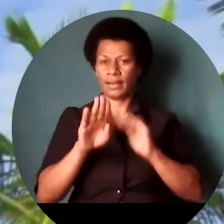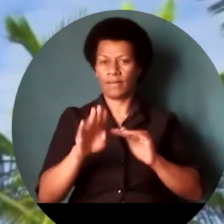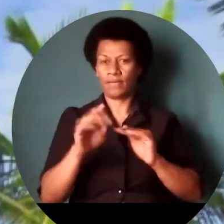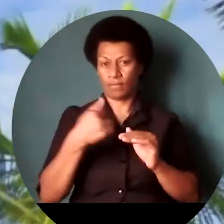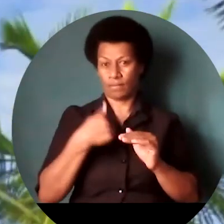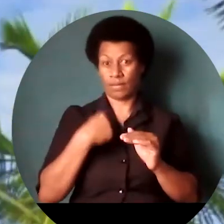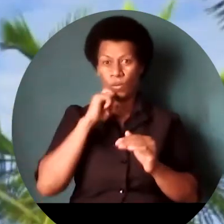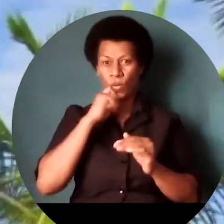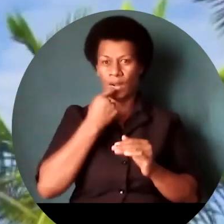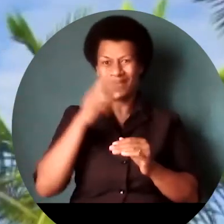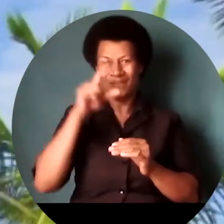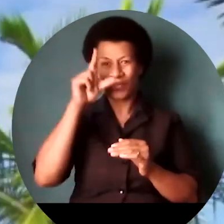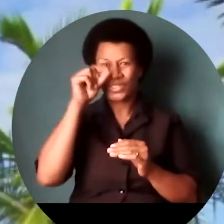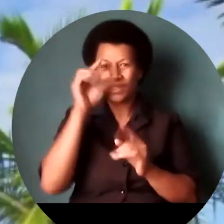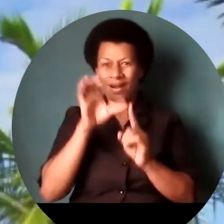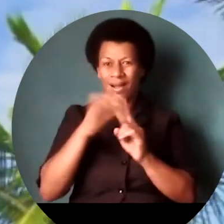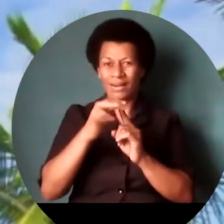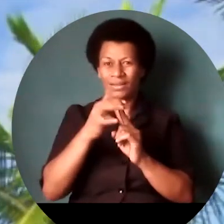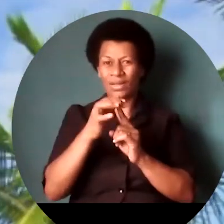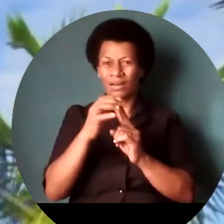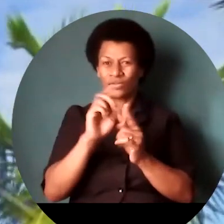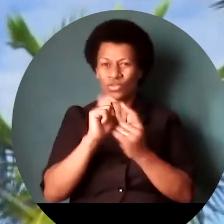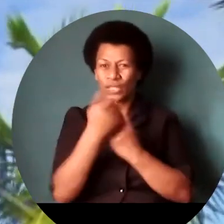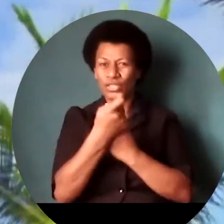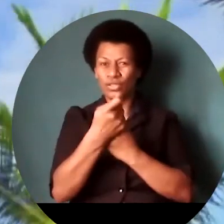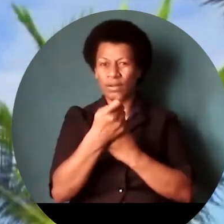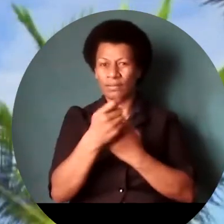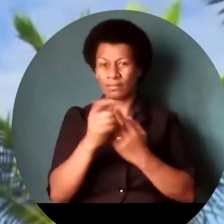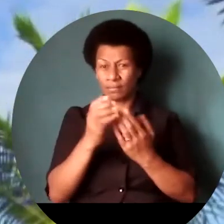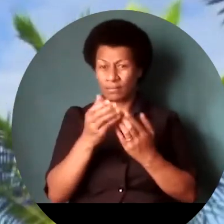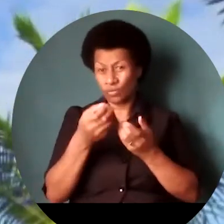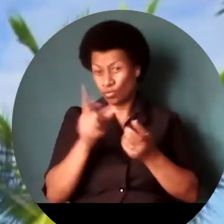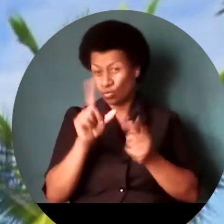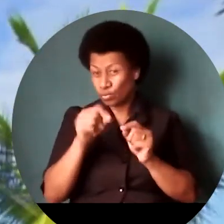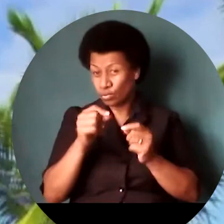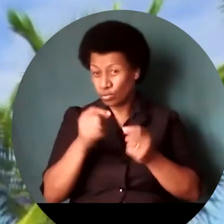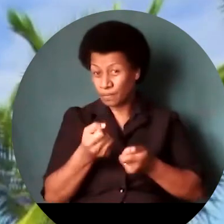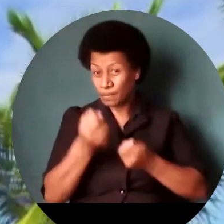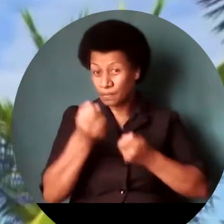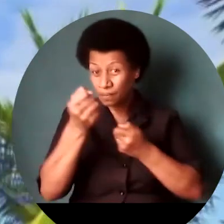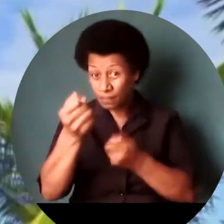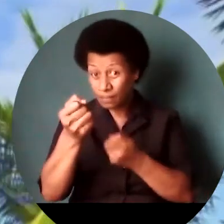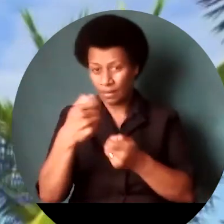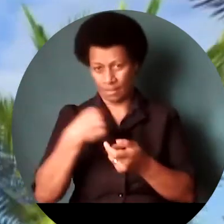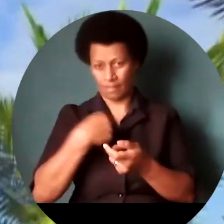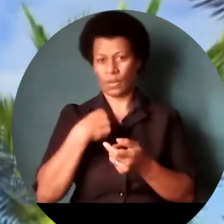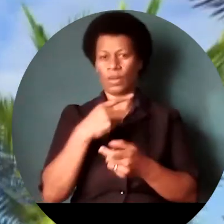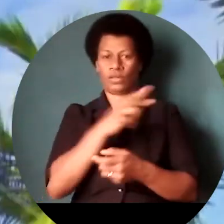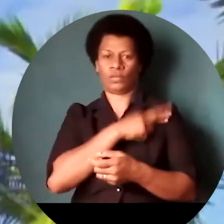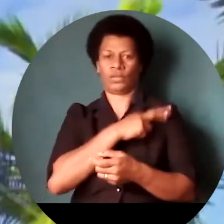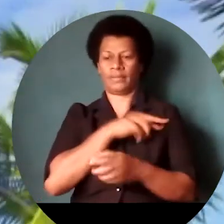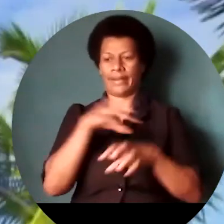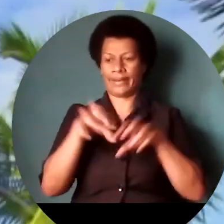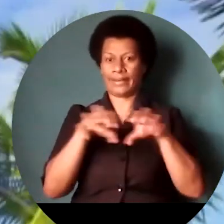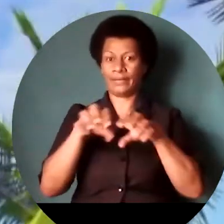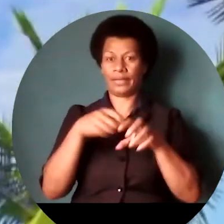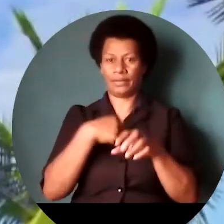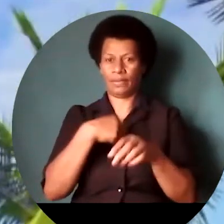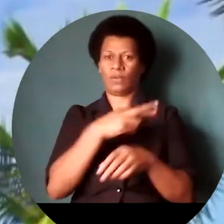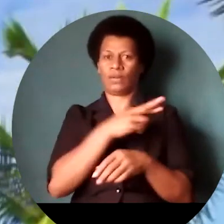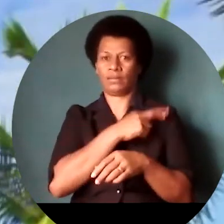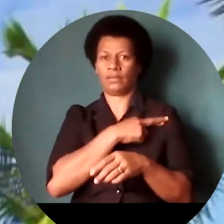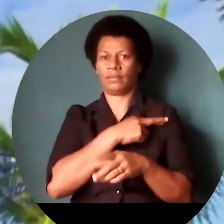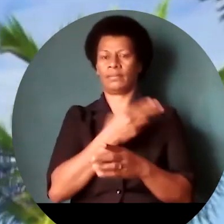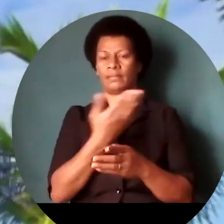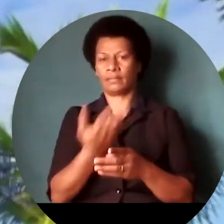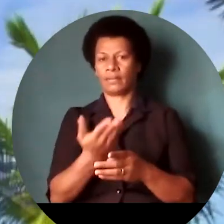will be with the village of Nandaro in the district of Vungale in Televu. I will be in charge of the protocols of engagement and also be